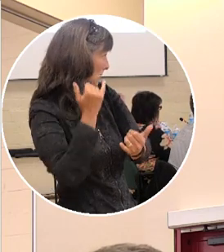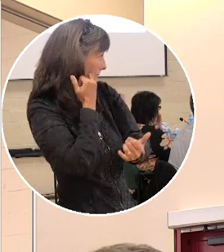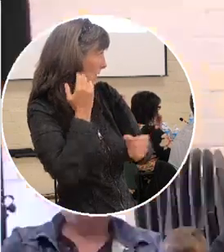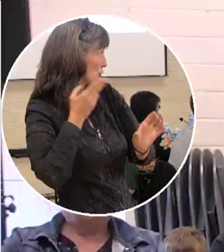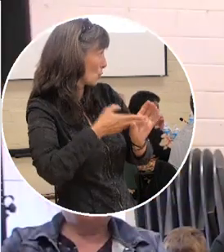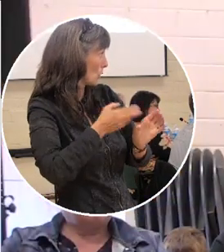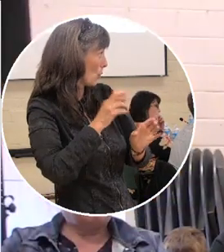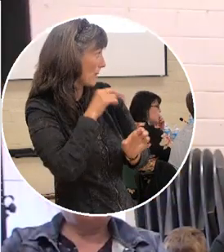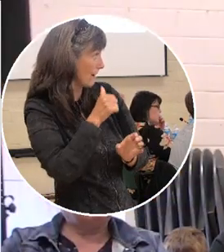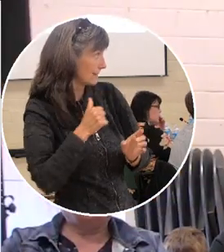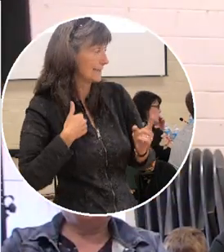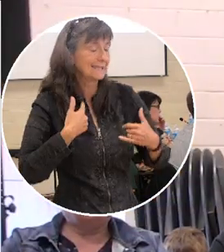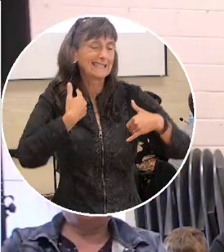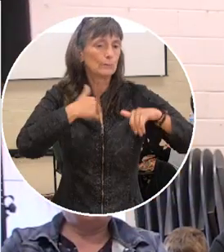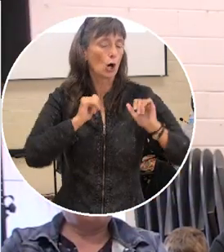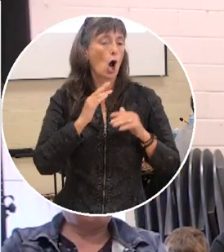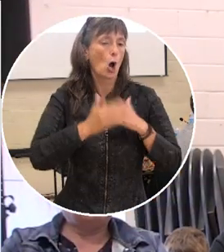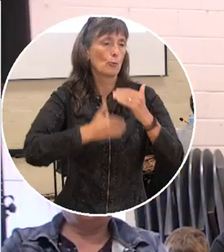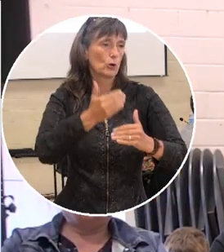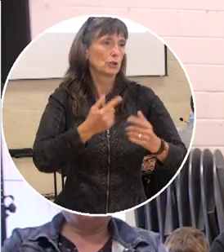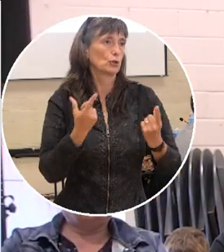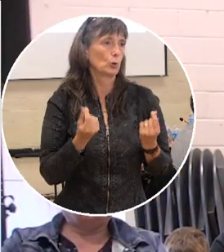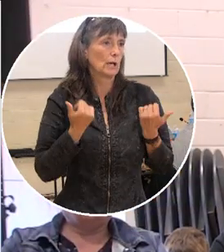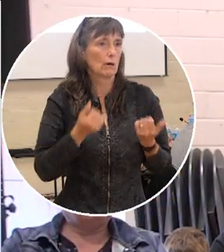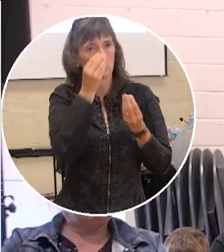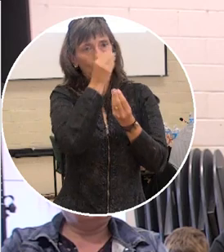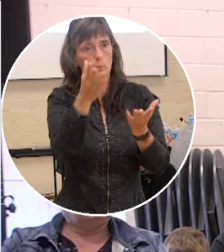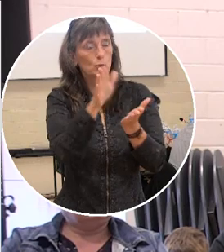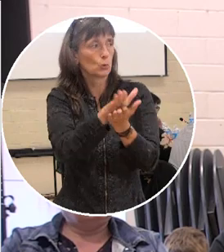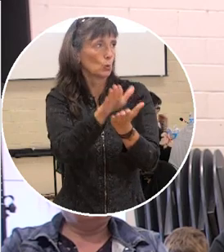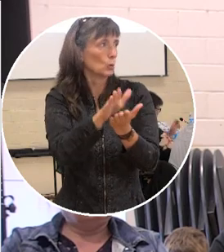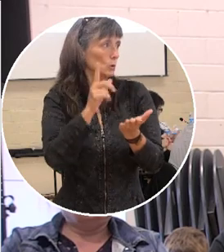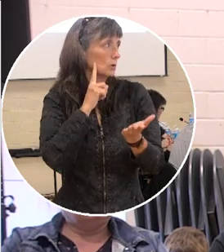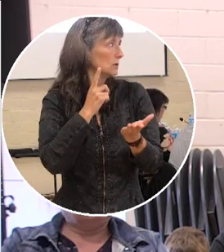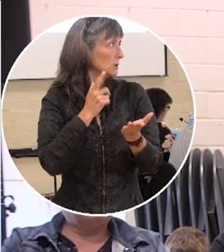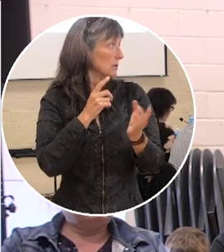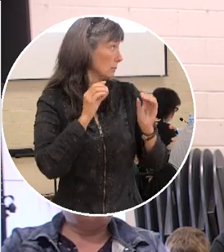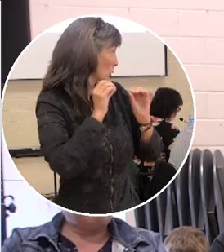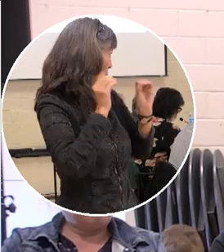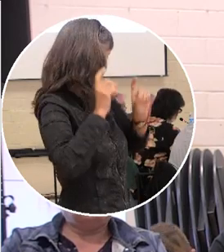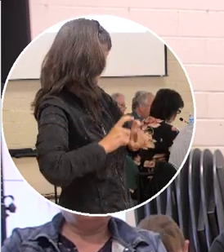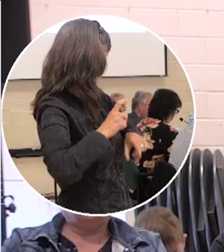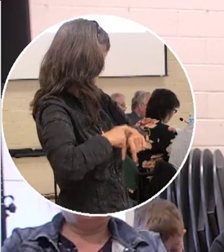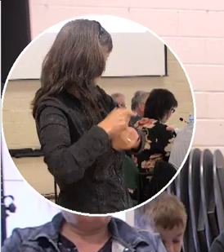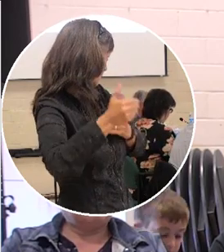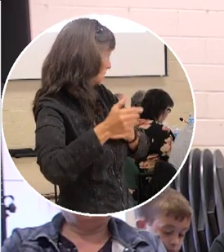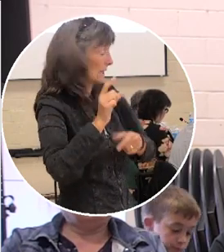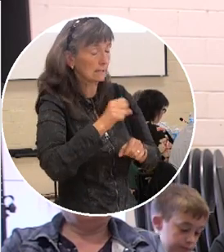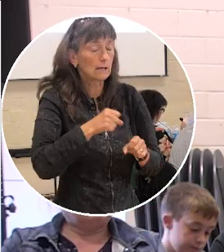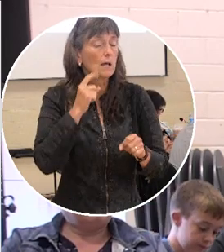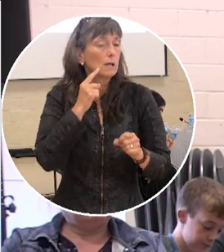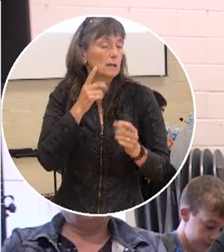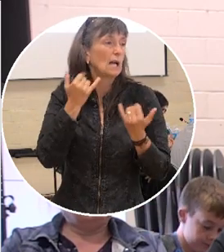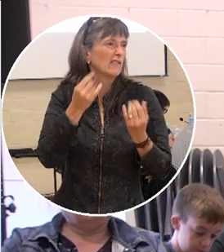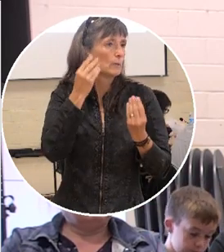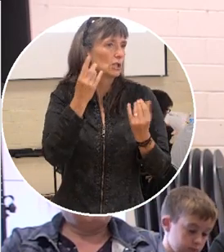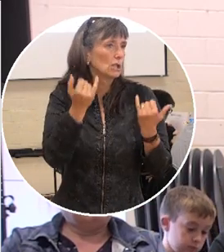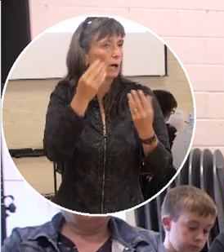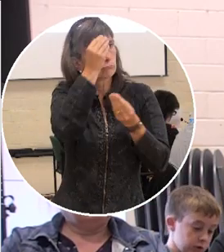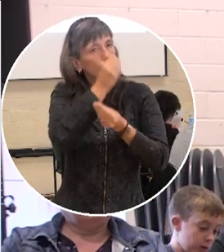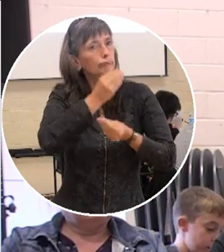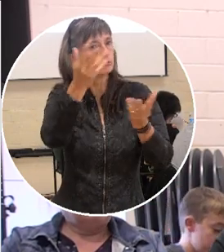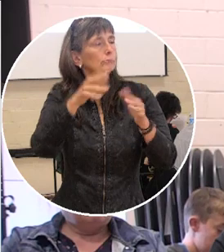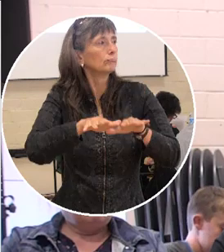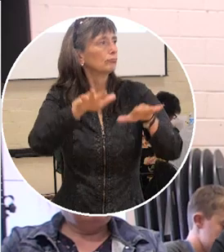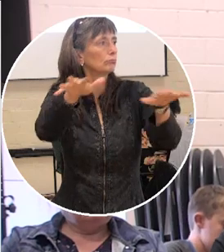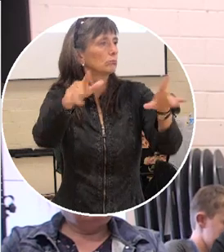That process is underway as we speak. That we're speaking about the no. Yes. Yeah, so that information is currently out into